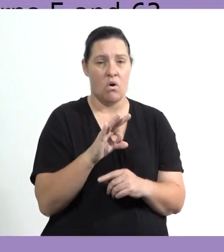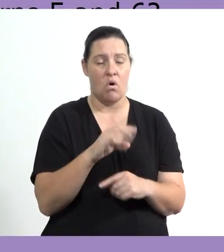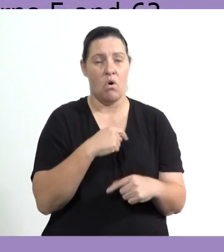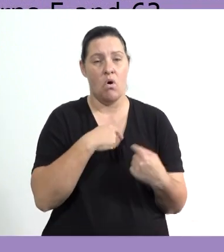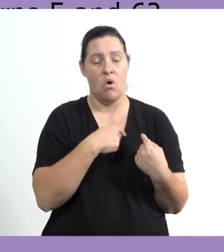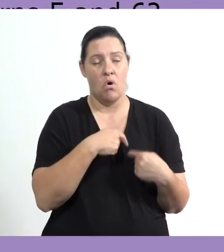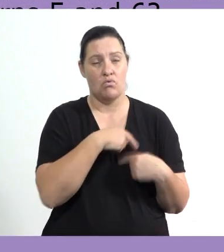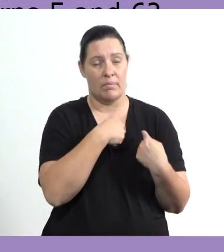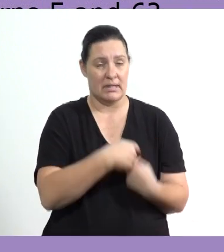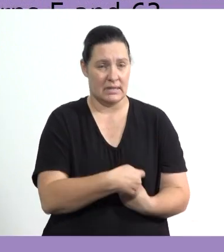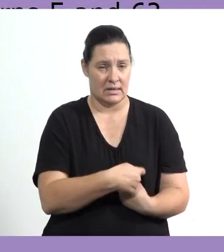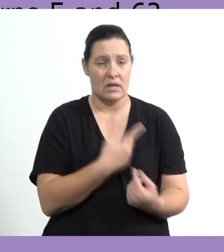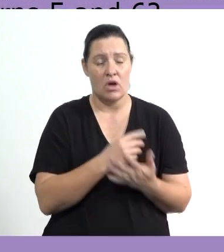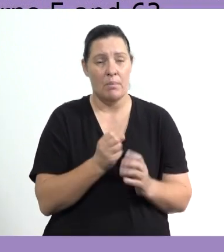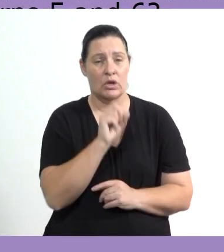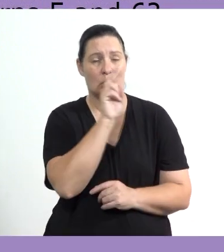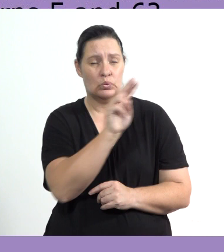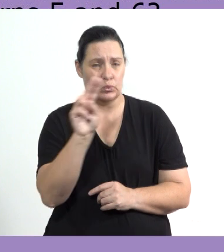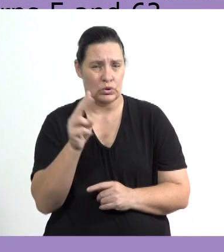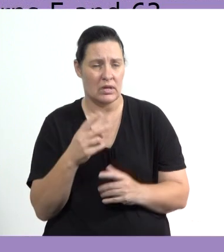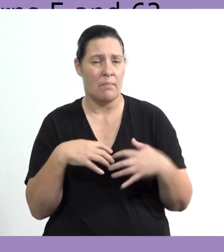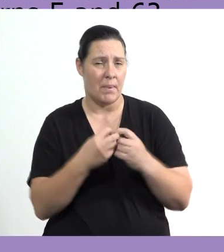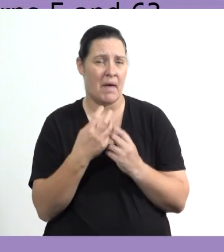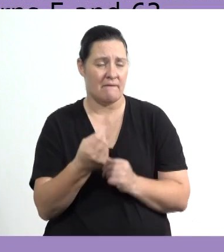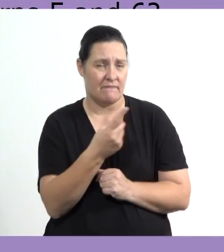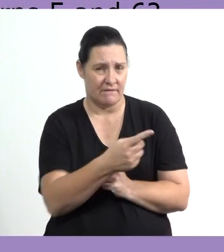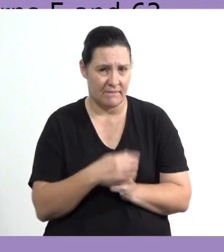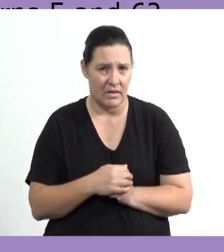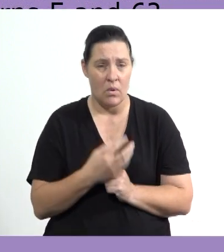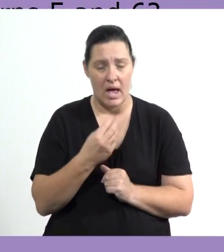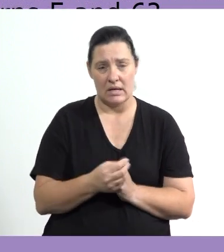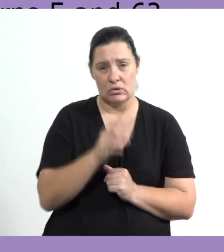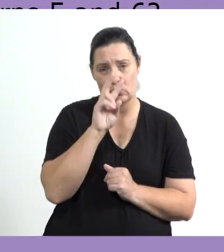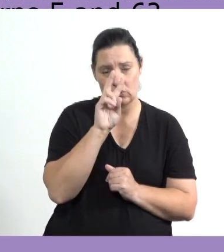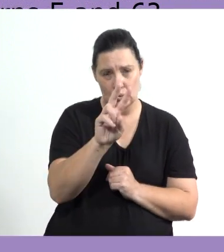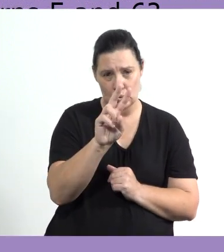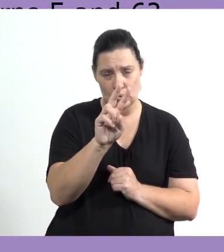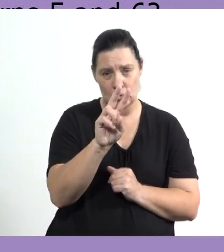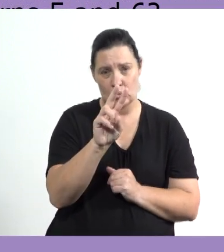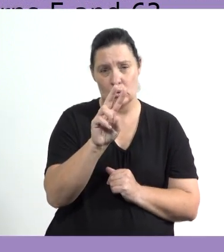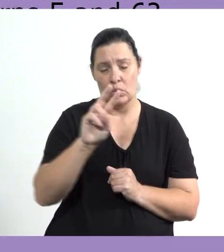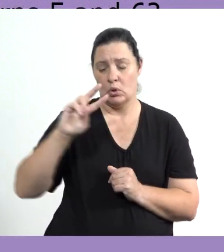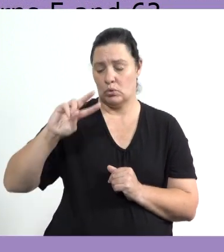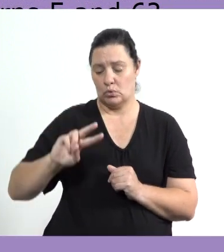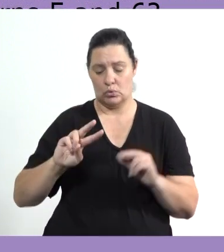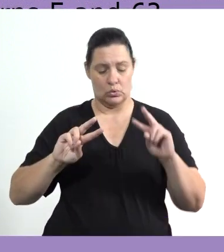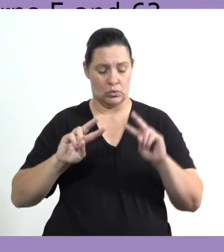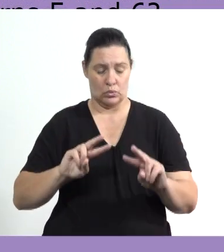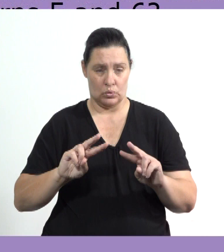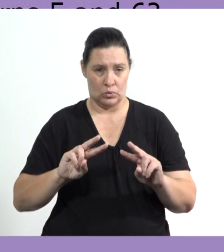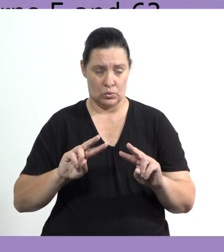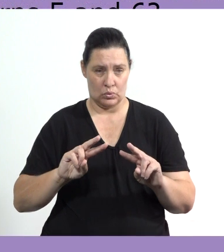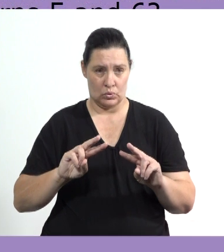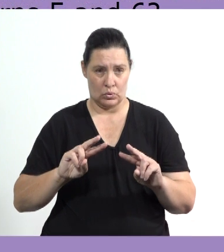the ribbon. So how many sets of 2s did we have there? So we had the 2 at the top, the 2 on